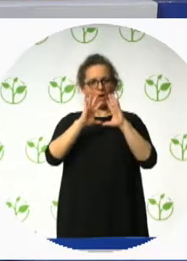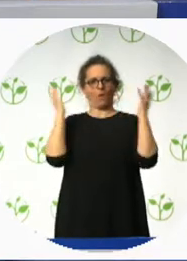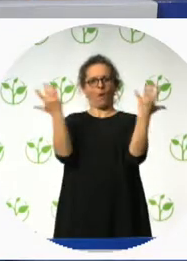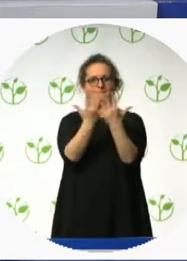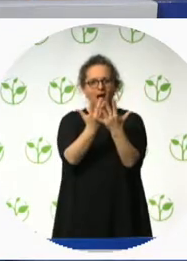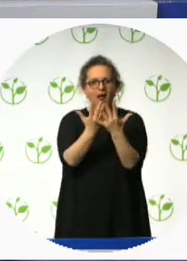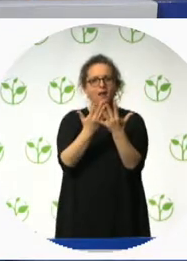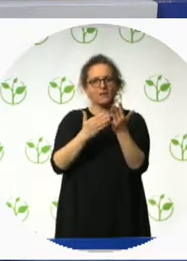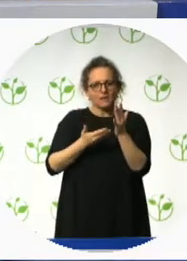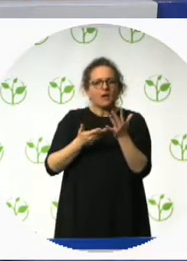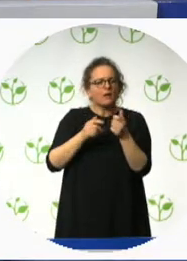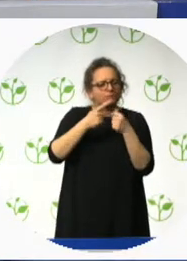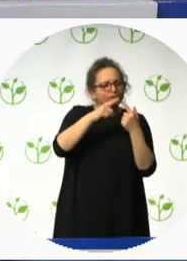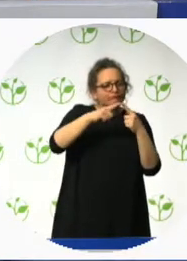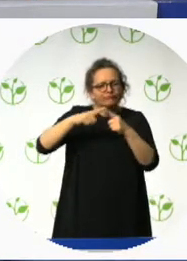for deaf